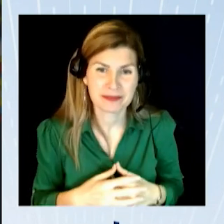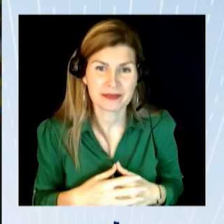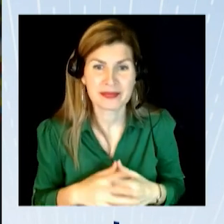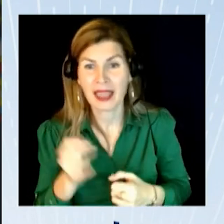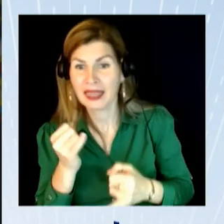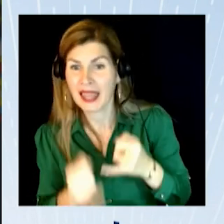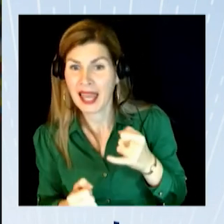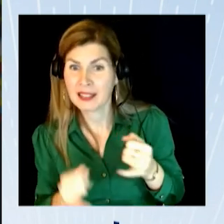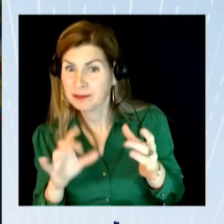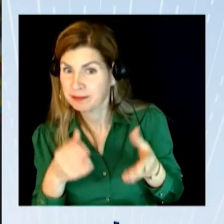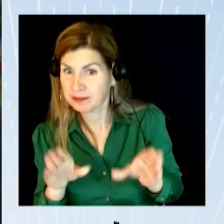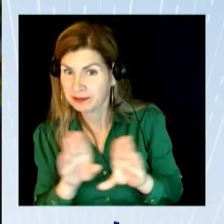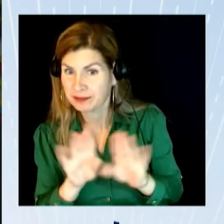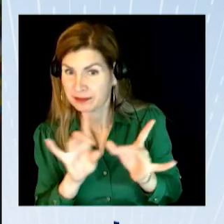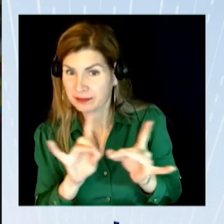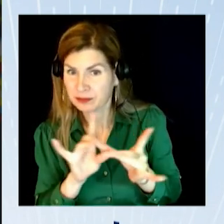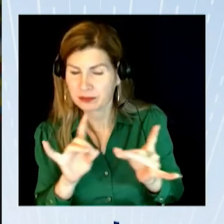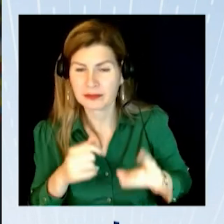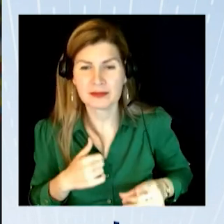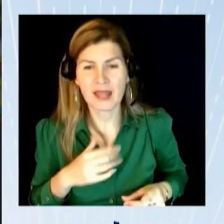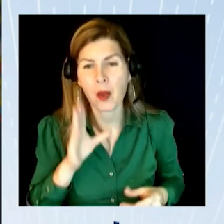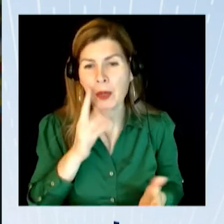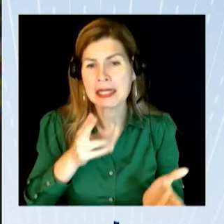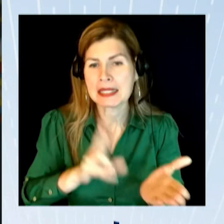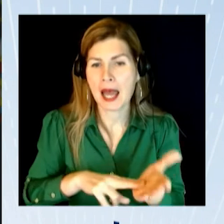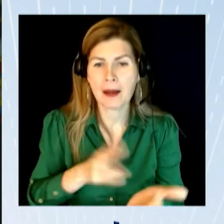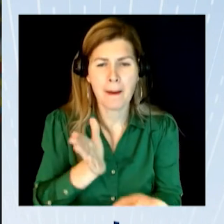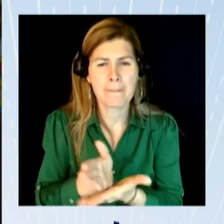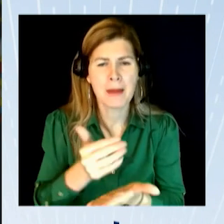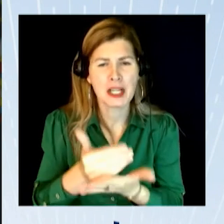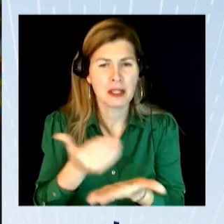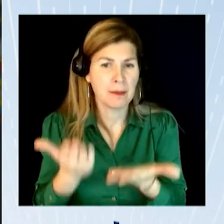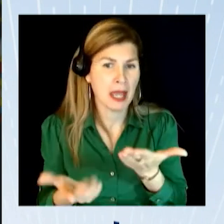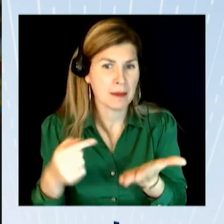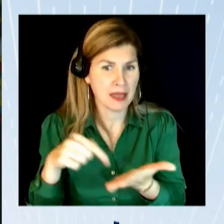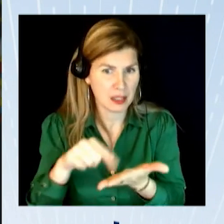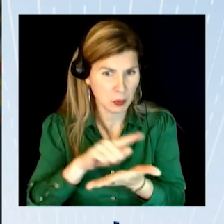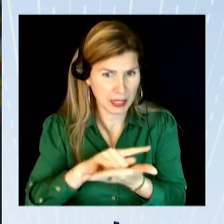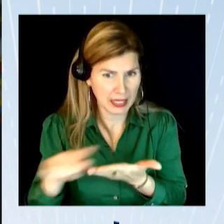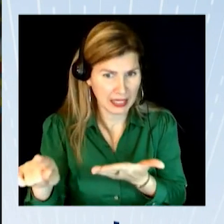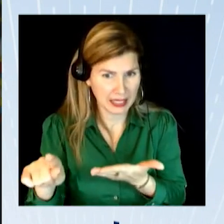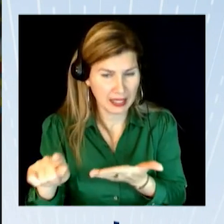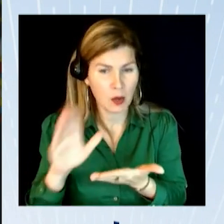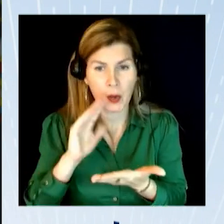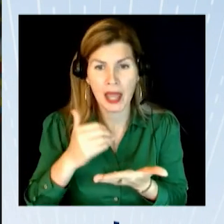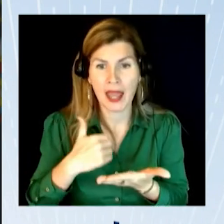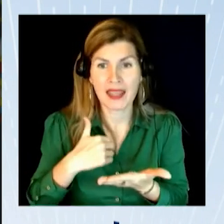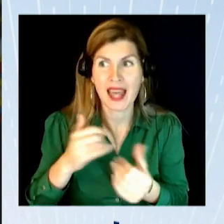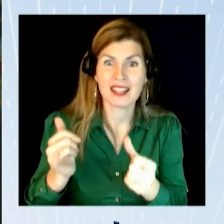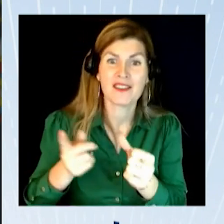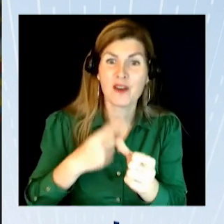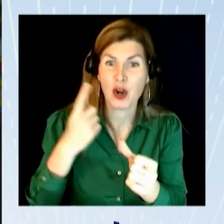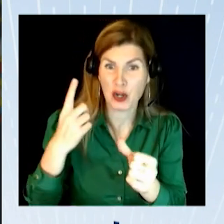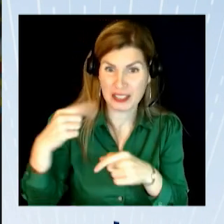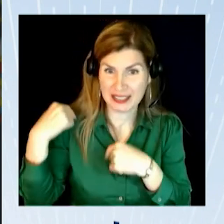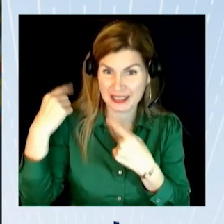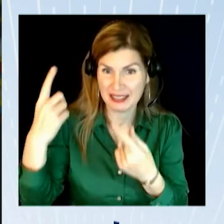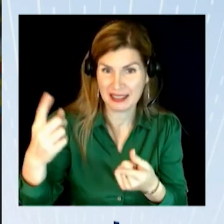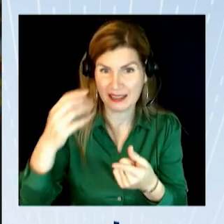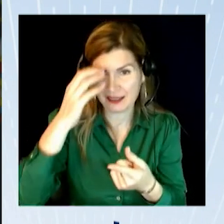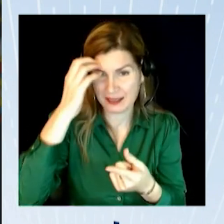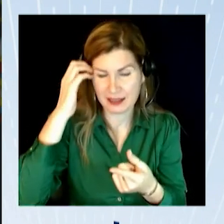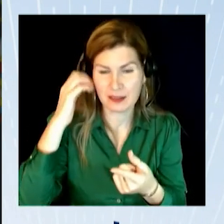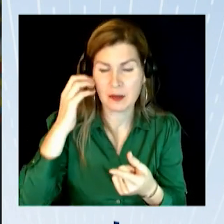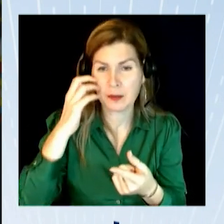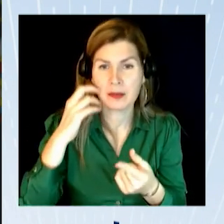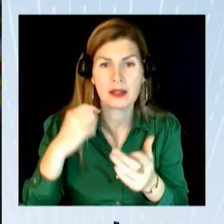this. I'll be signing a budget hopefully this week that'll have the first in the nation requirement that